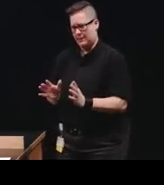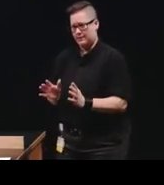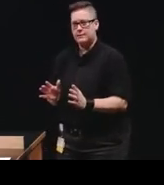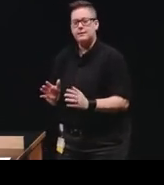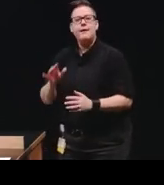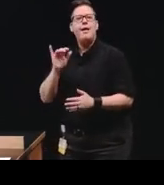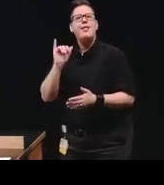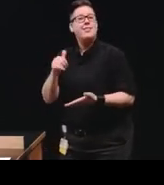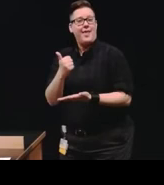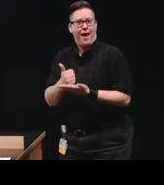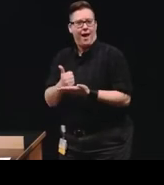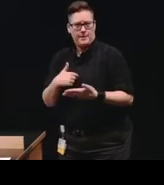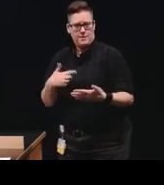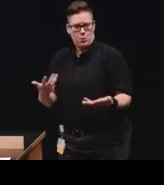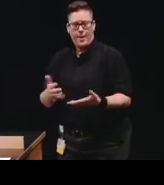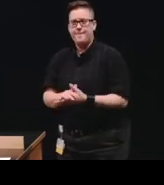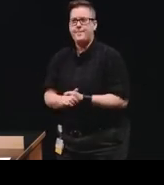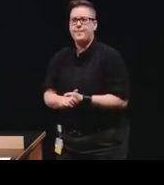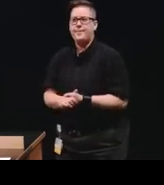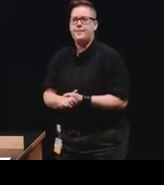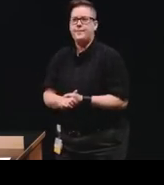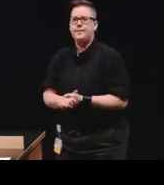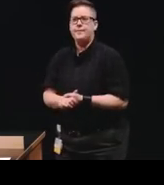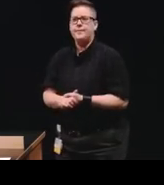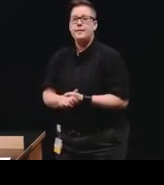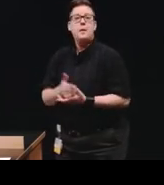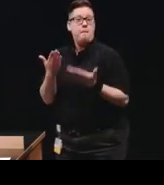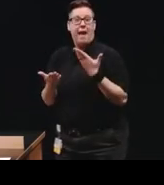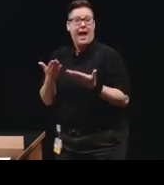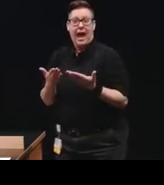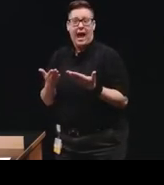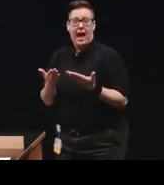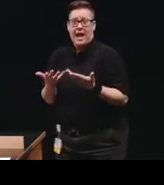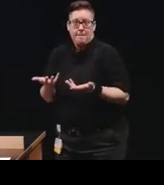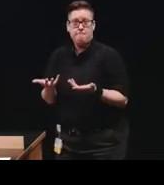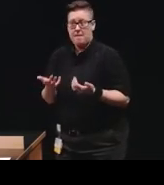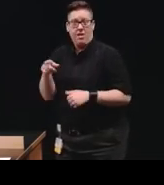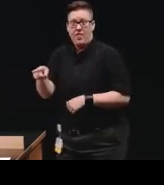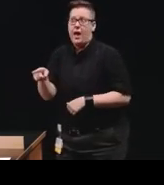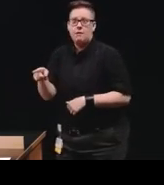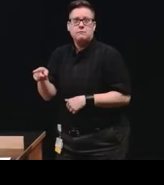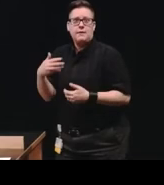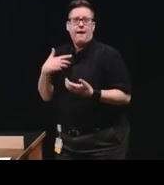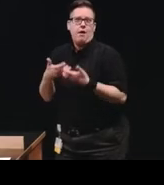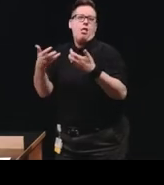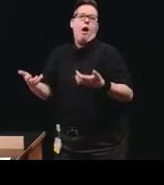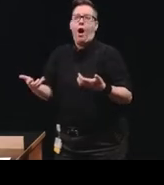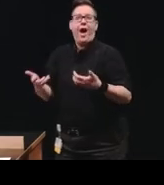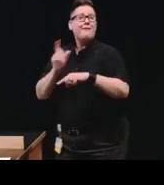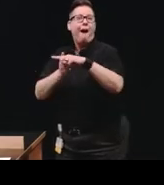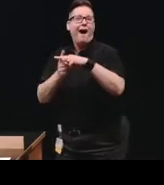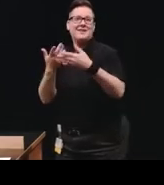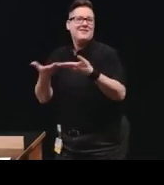allows the individual to do is, there's a possibility they're doing very well. Maybe they're experiencing quite a bit of positive emotion. Maybe they're